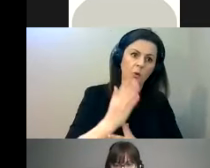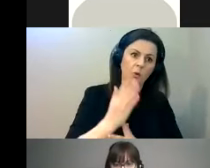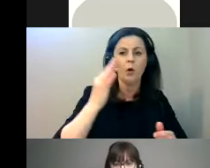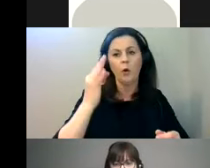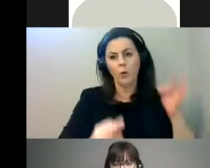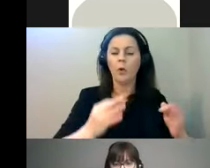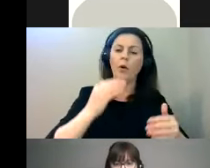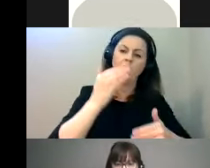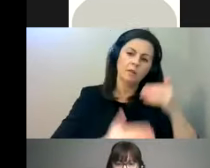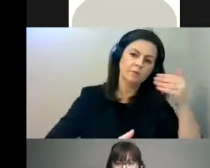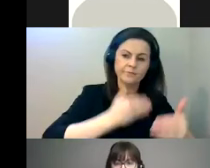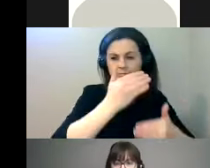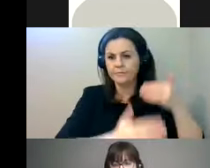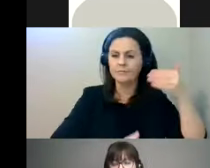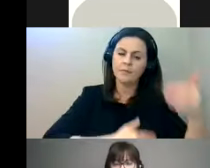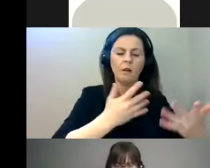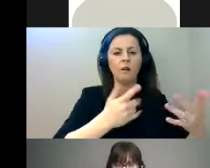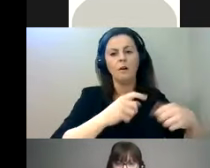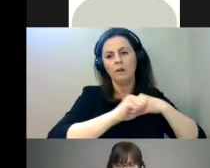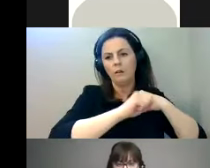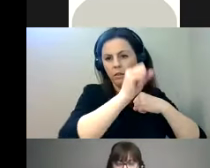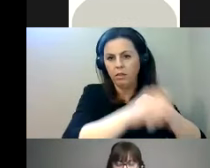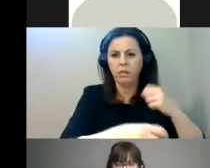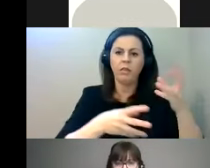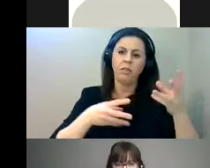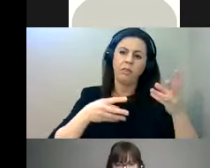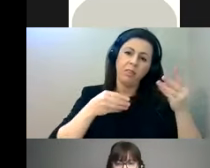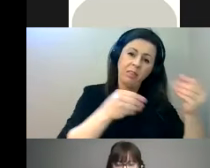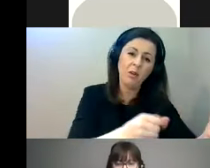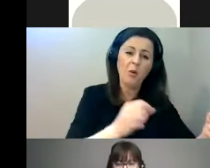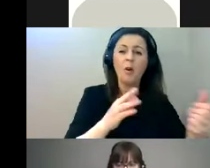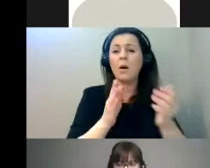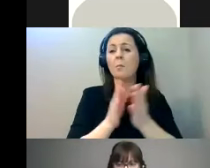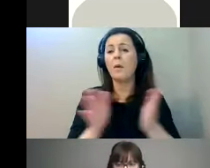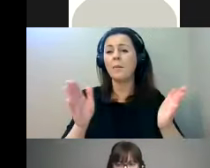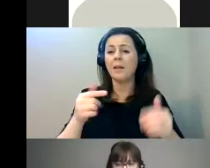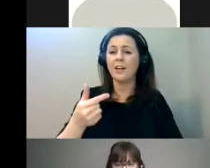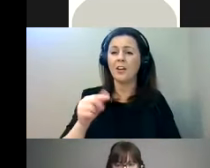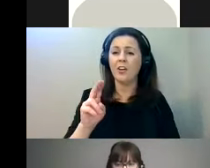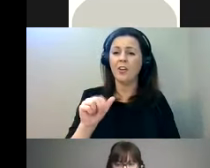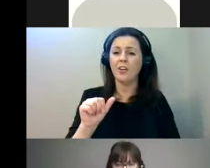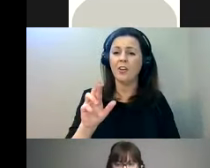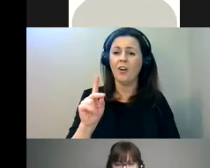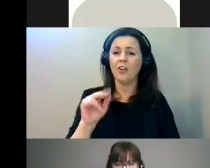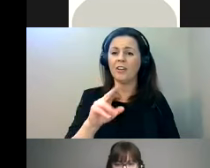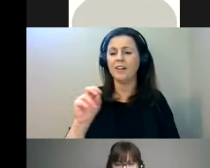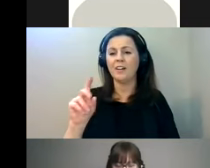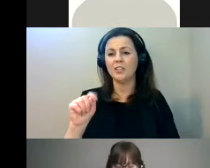appointment. Otherwise, the public guardian and trustee may come into play, and that's obviously not who you